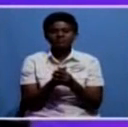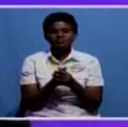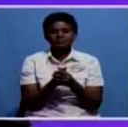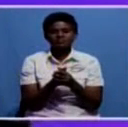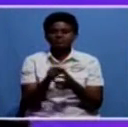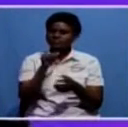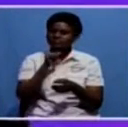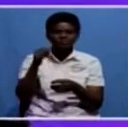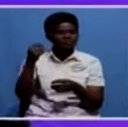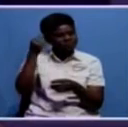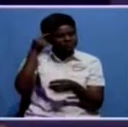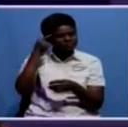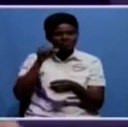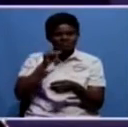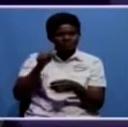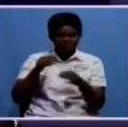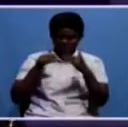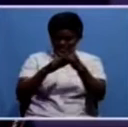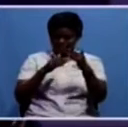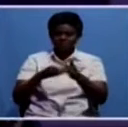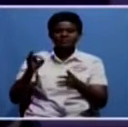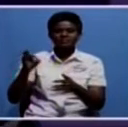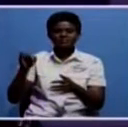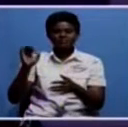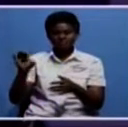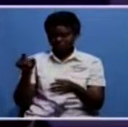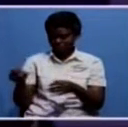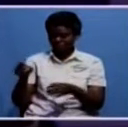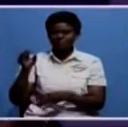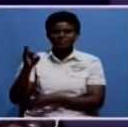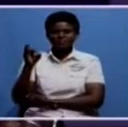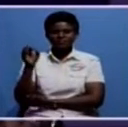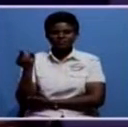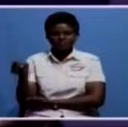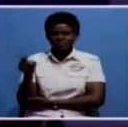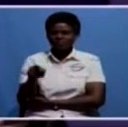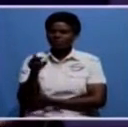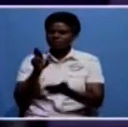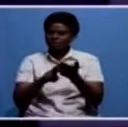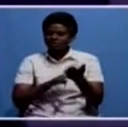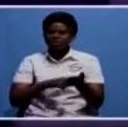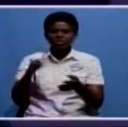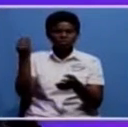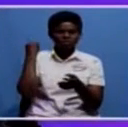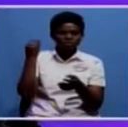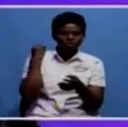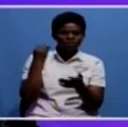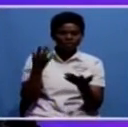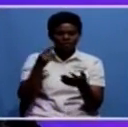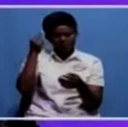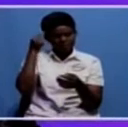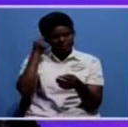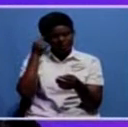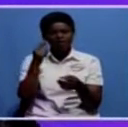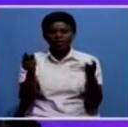is not against the FIC. Is government position that this report is a rumor, is gossip, until it's been proven? Government position is that this